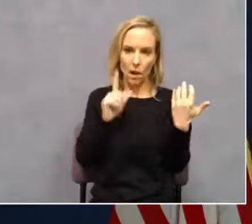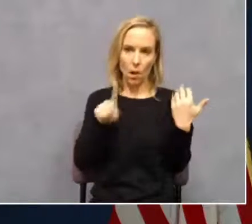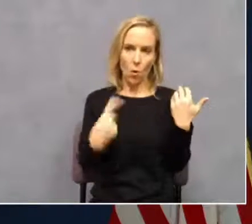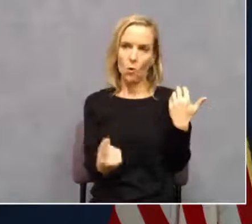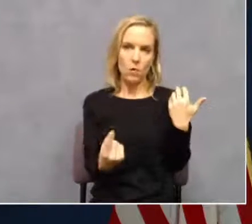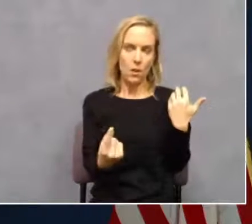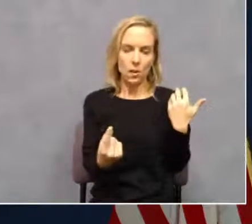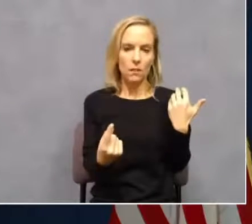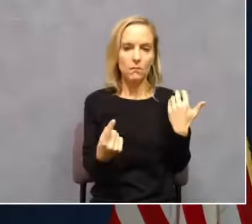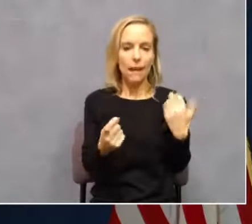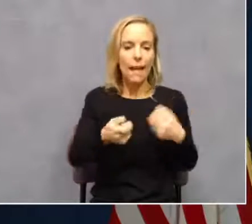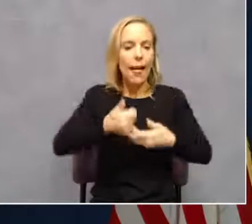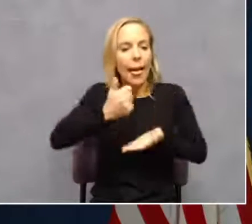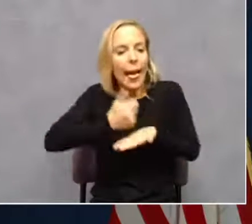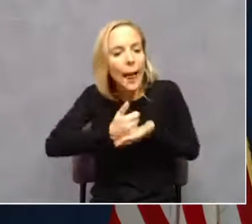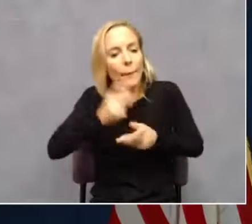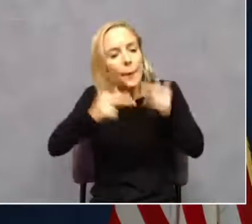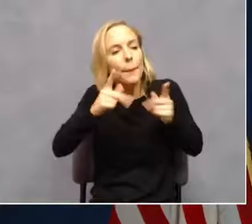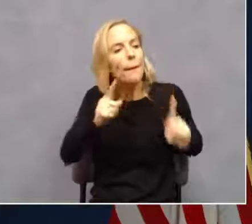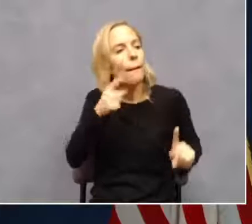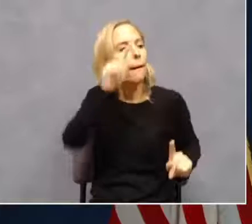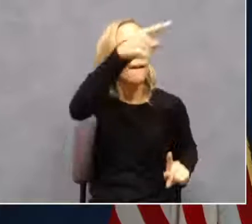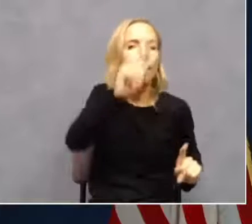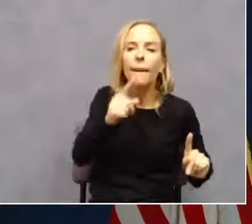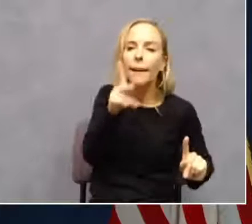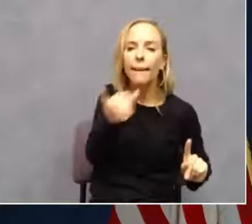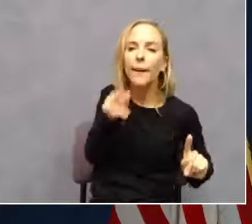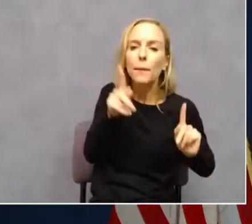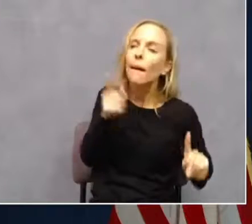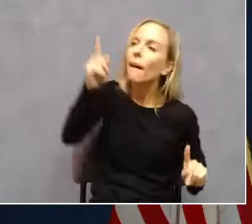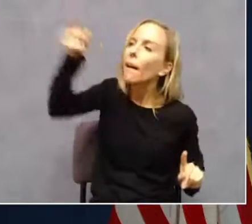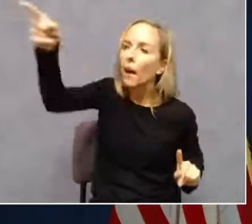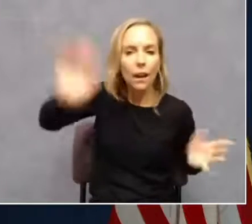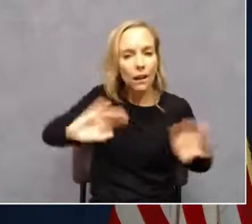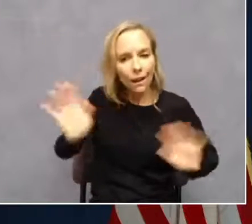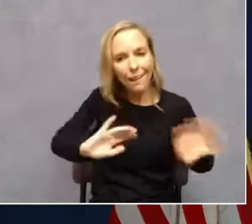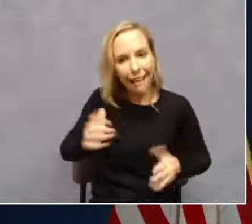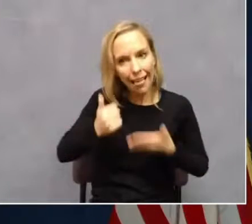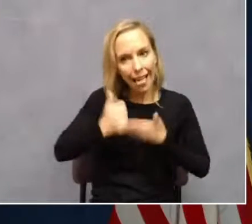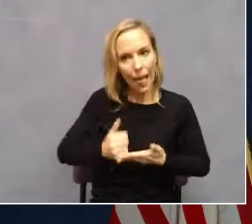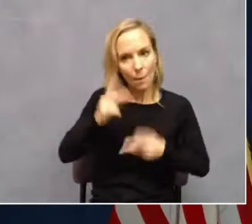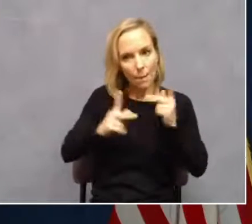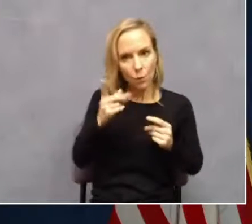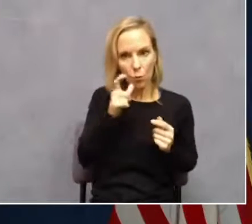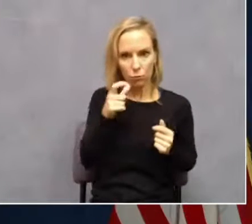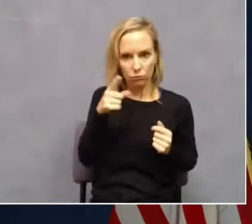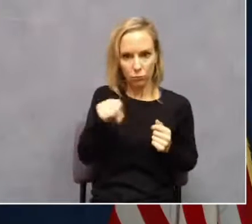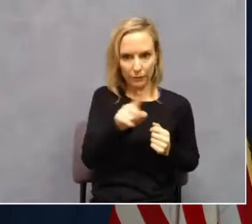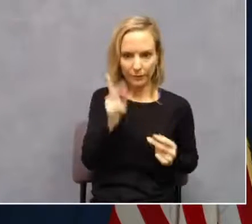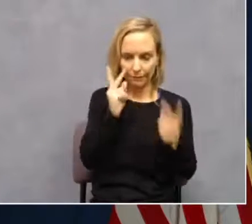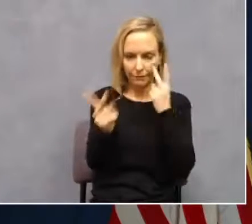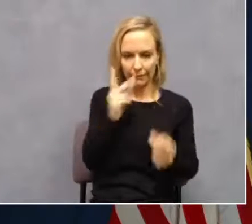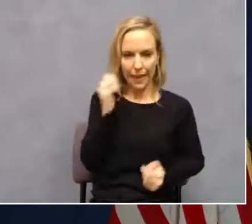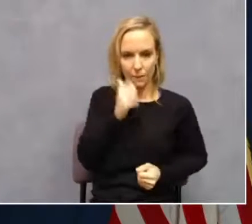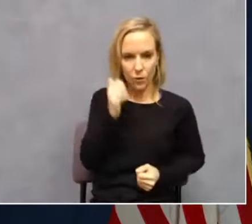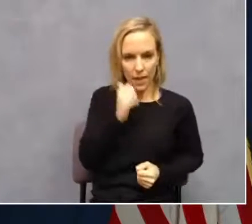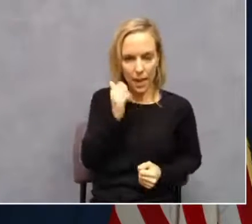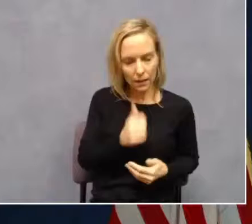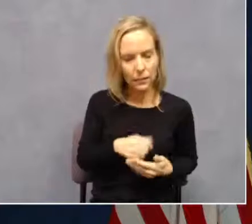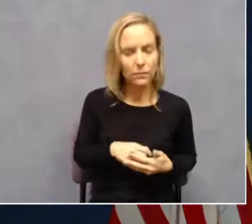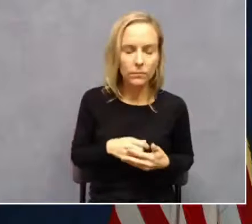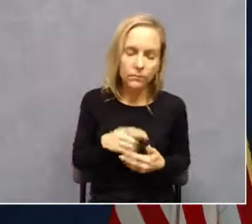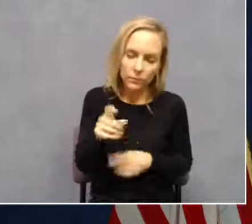helping people out across Kentucky. It's helping people out that you see every single day. And it's